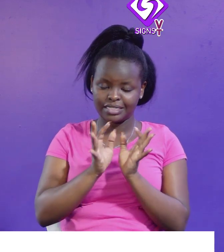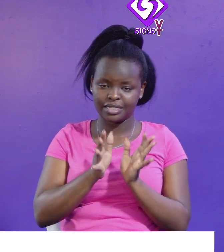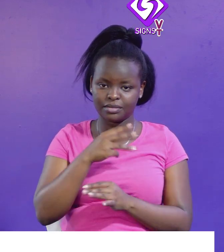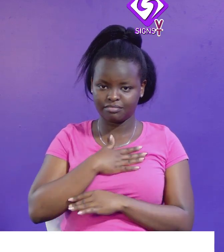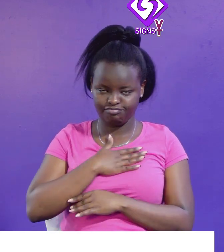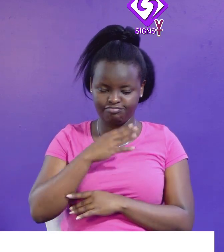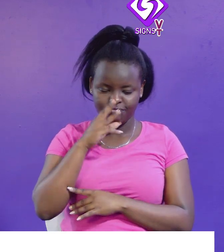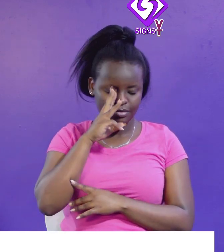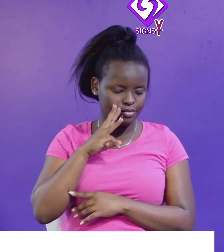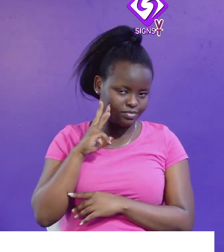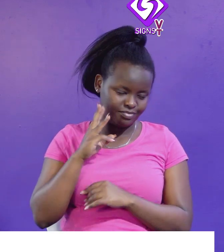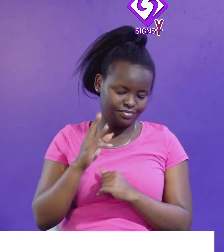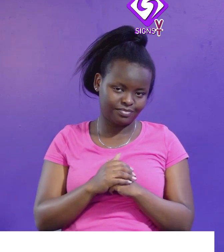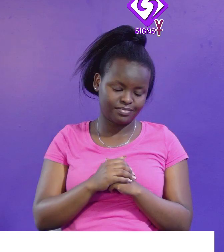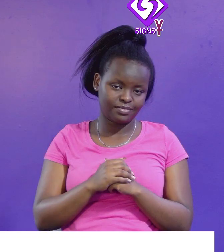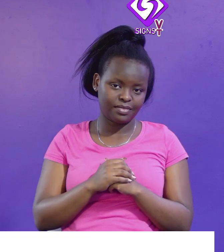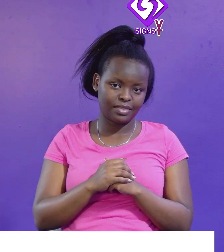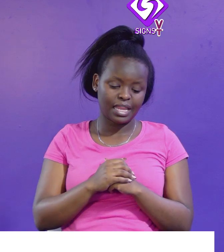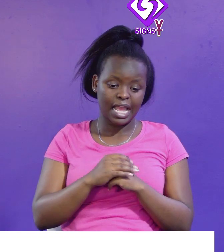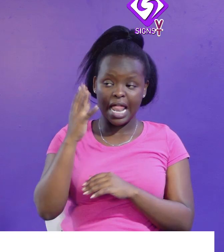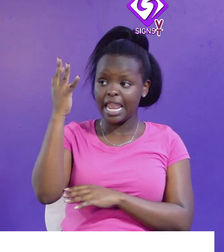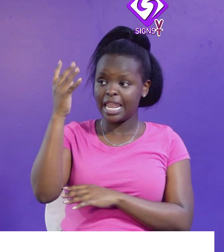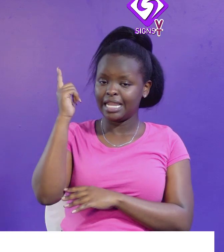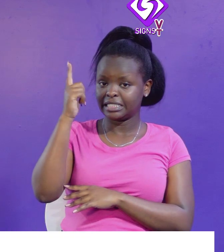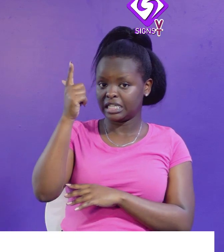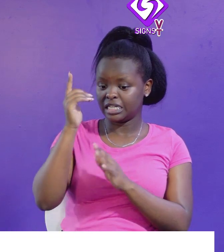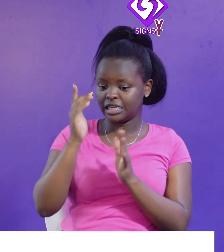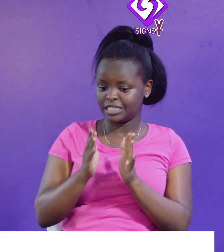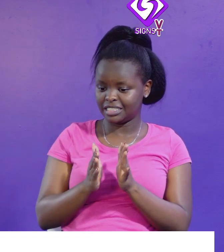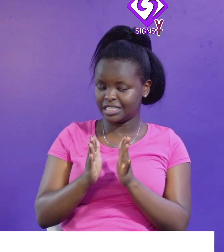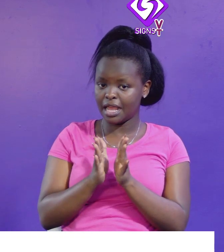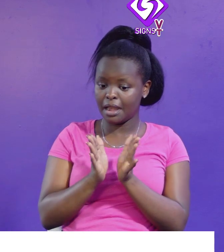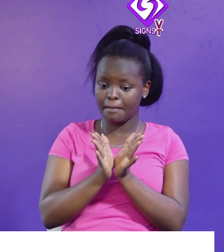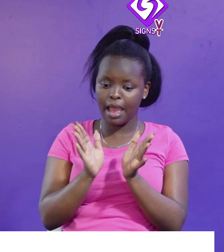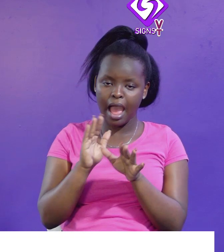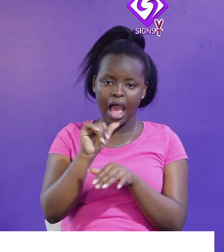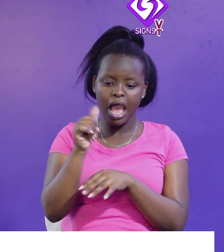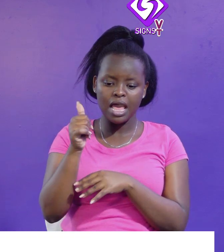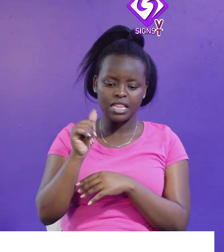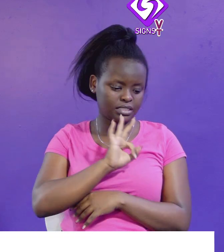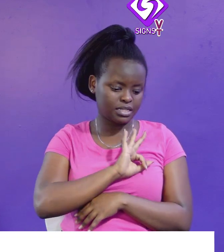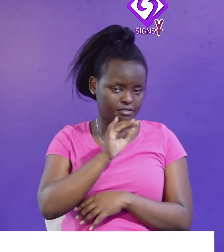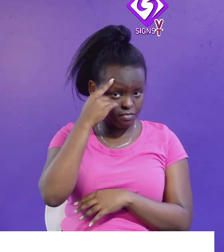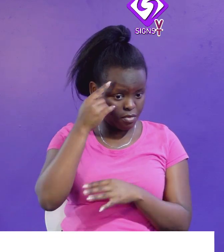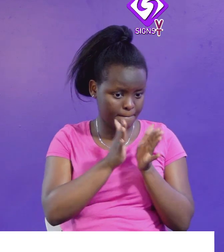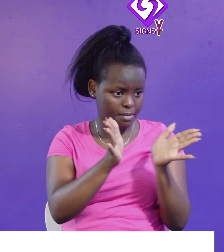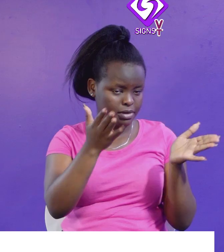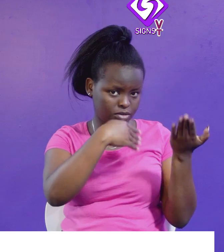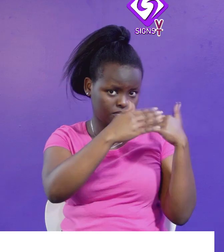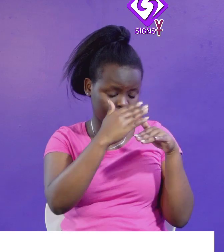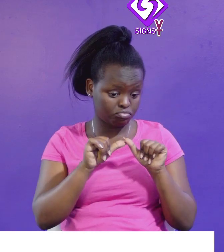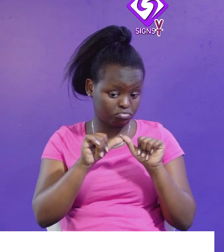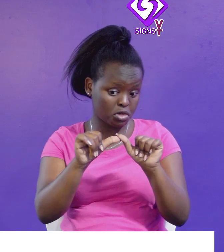news tonight. Lecturers and other staff members in public universities continued their nationwide